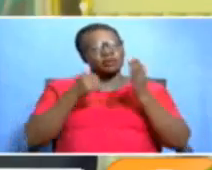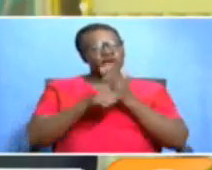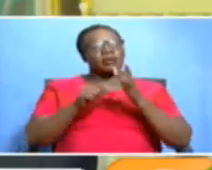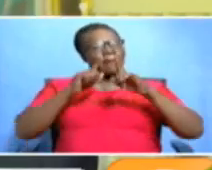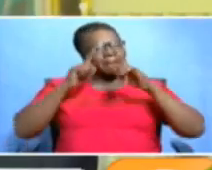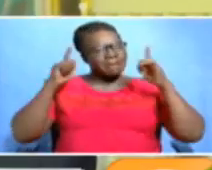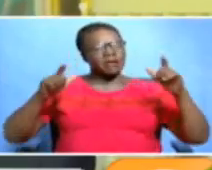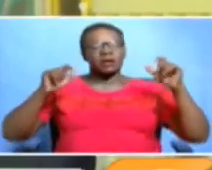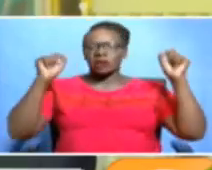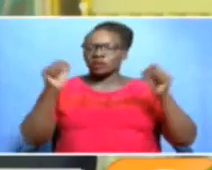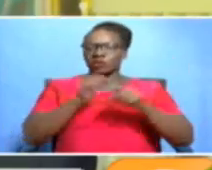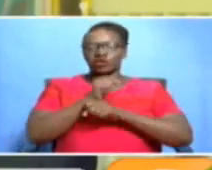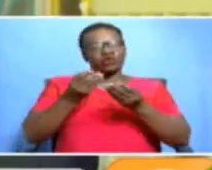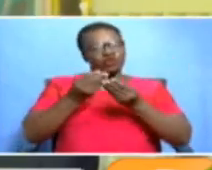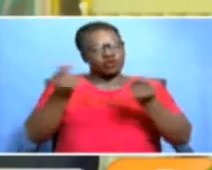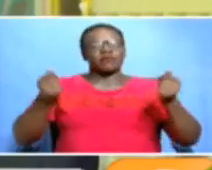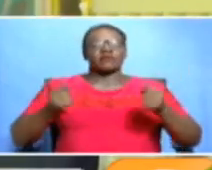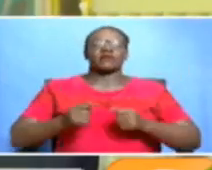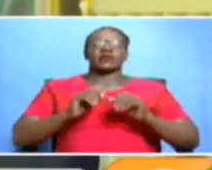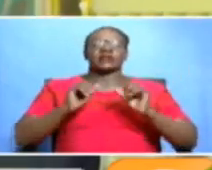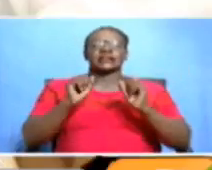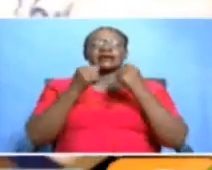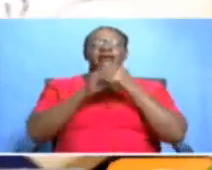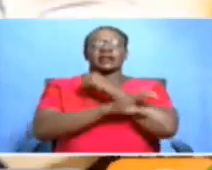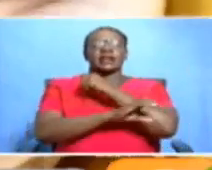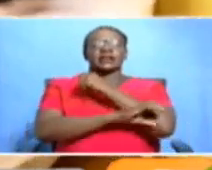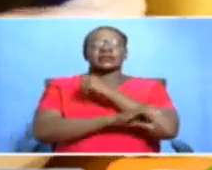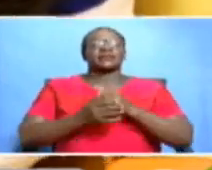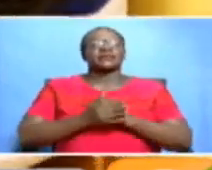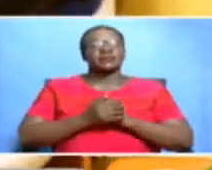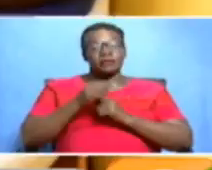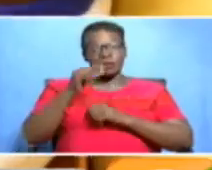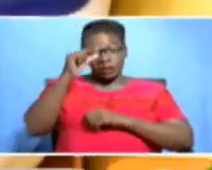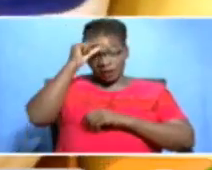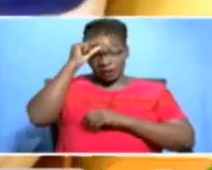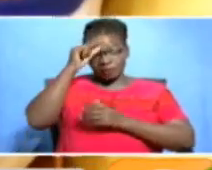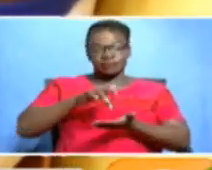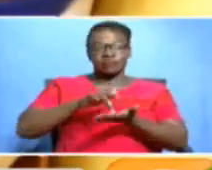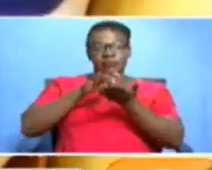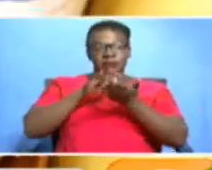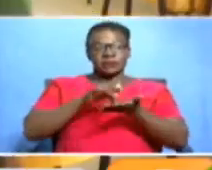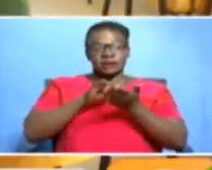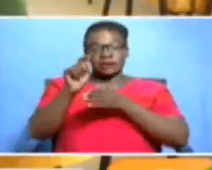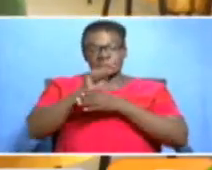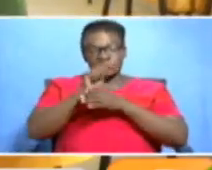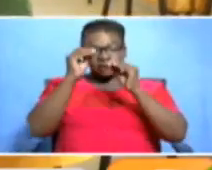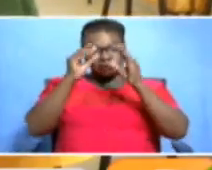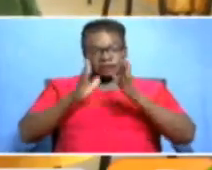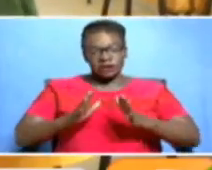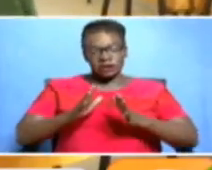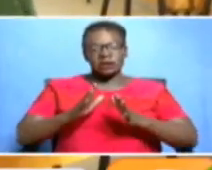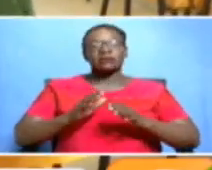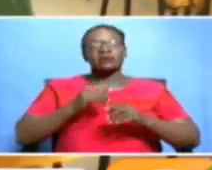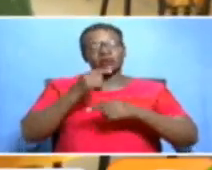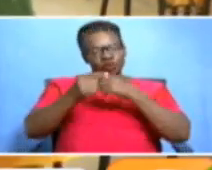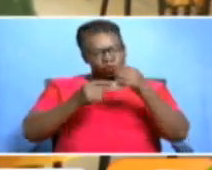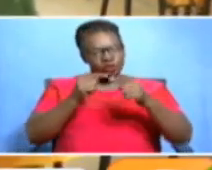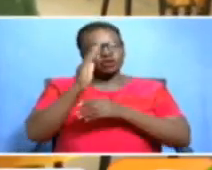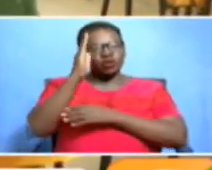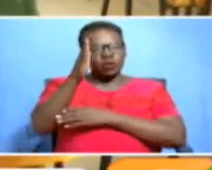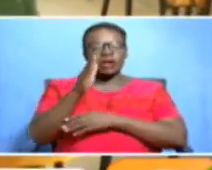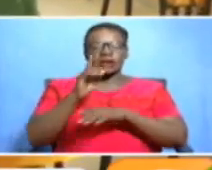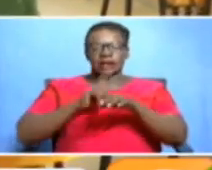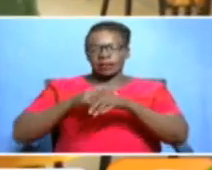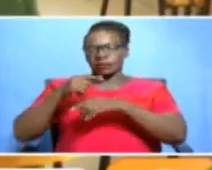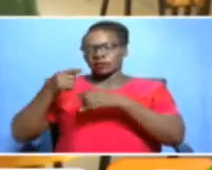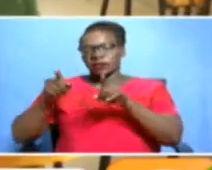difficult to extricate and save this country from. The government, however, insists that training of teachers will be done simultaneously with the